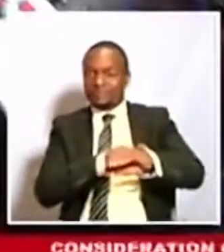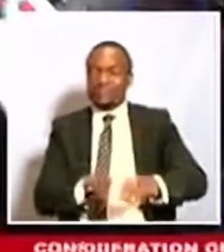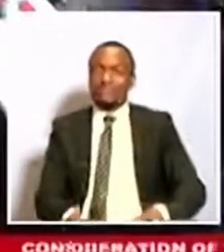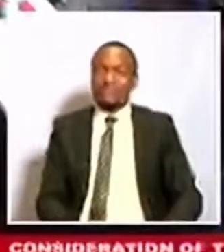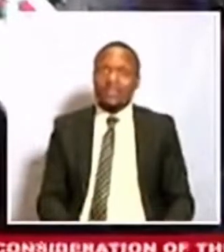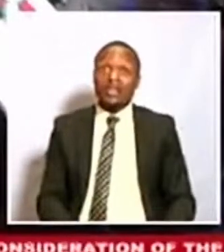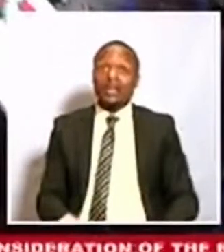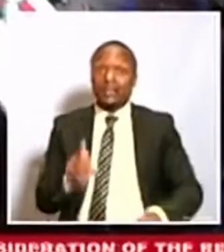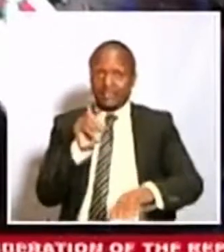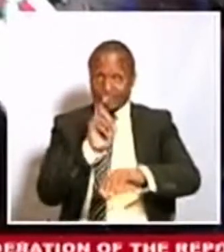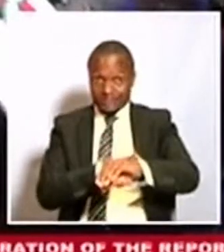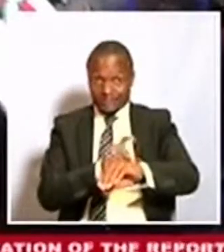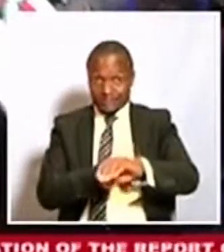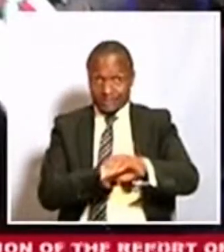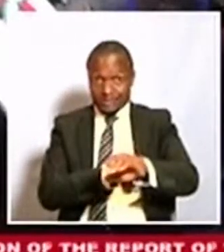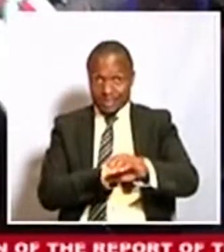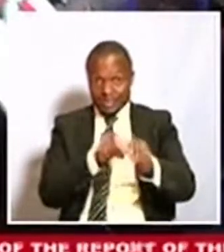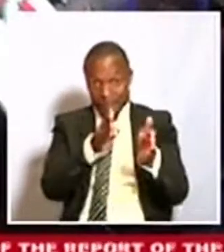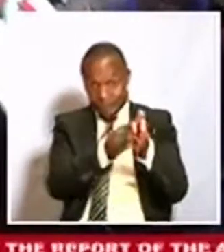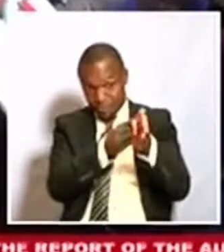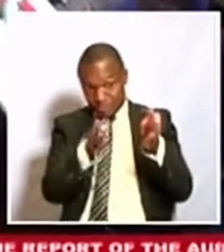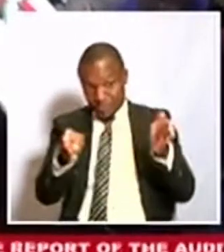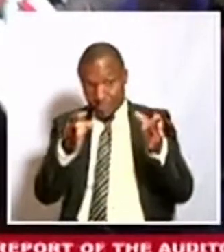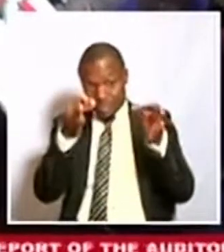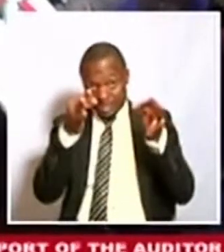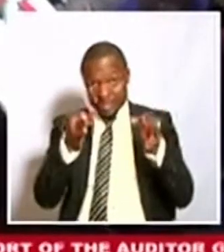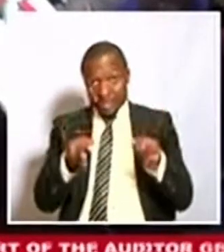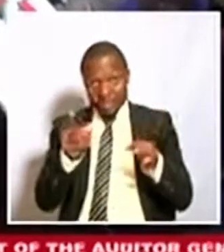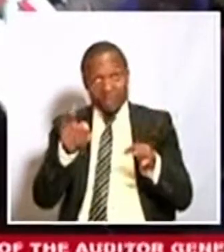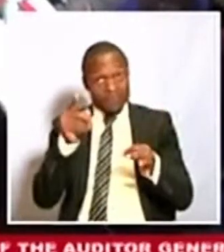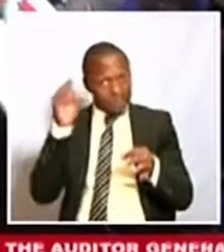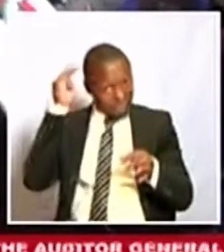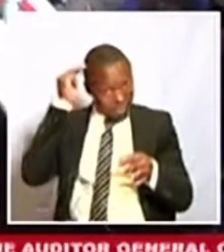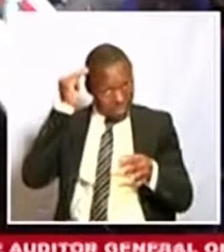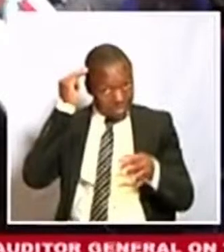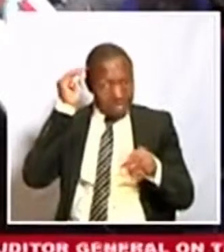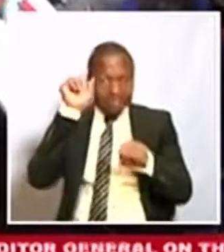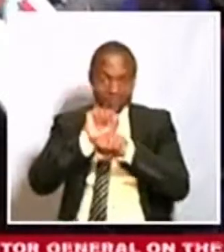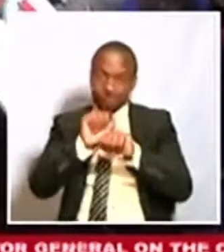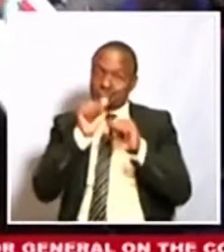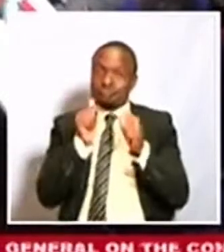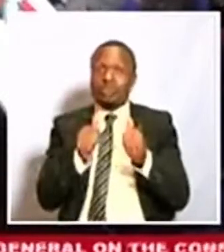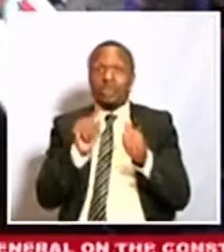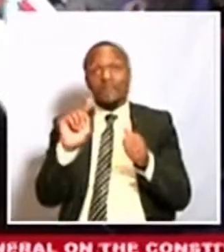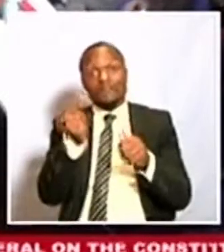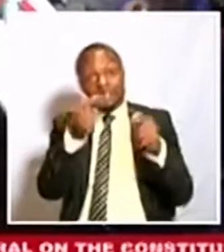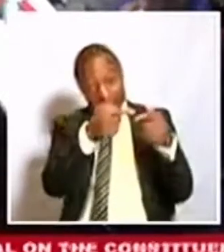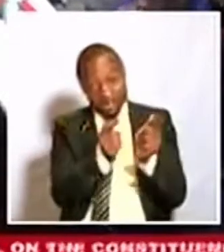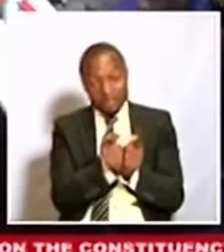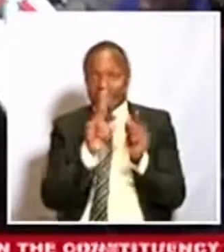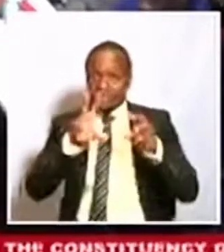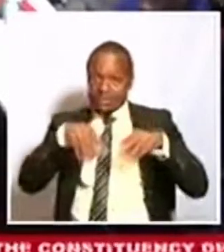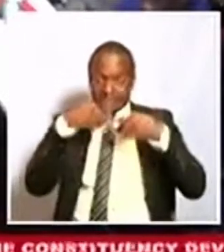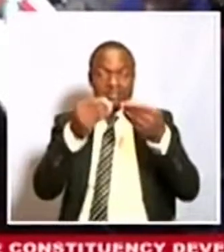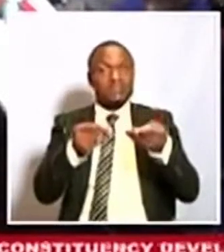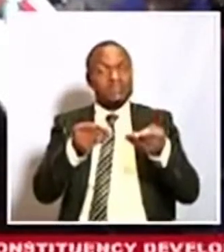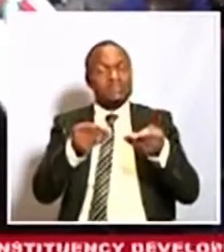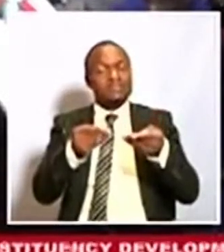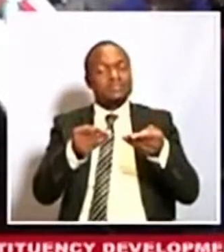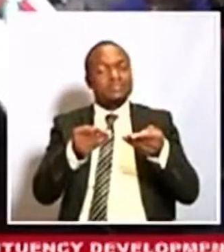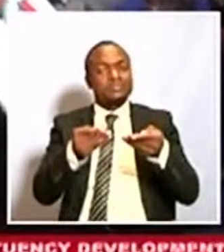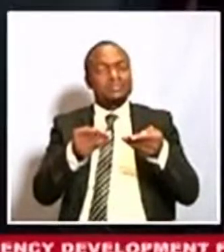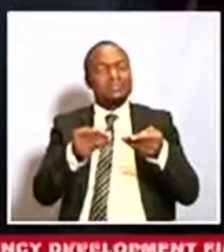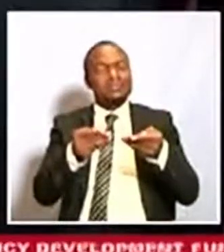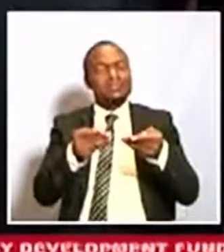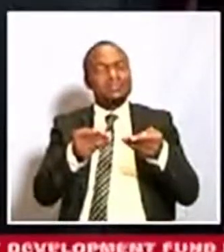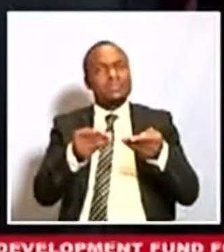The duration in between, if my memory serves me right, I think this the first group were given in, it should